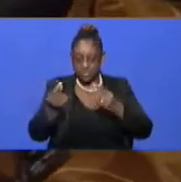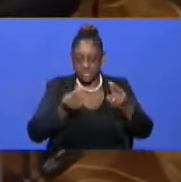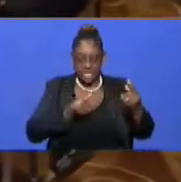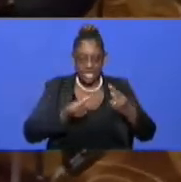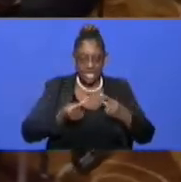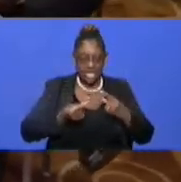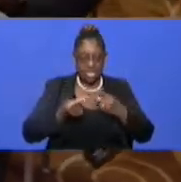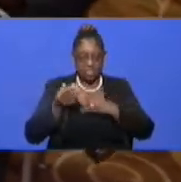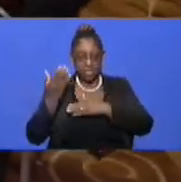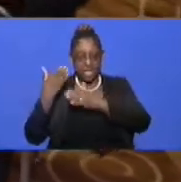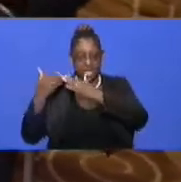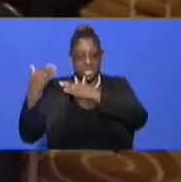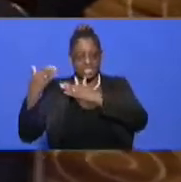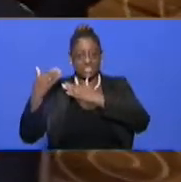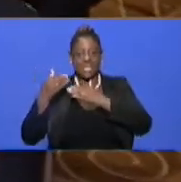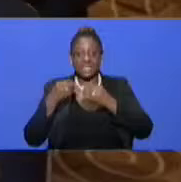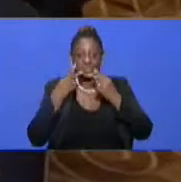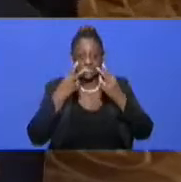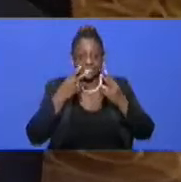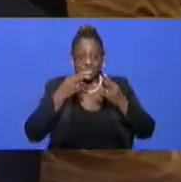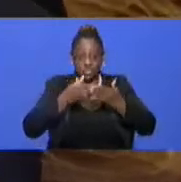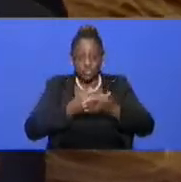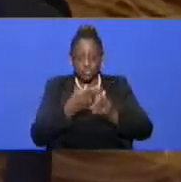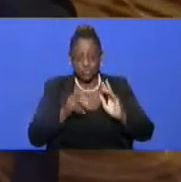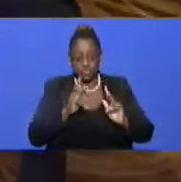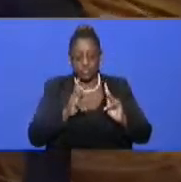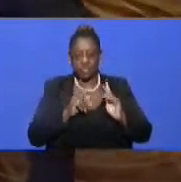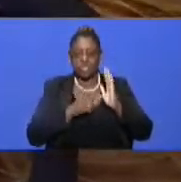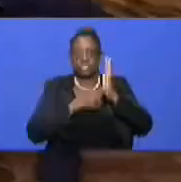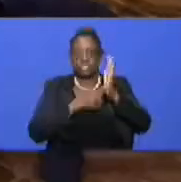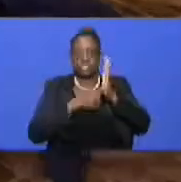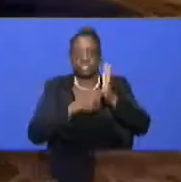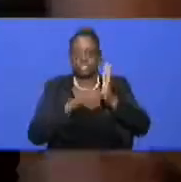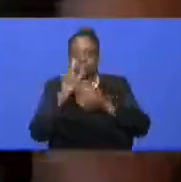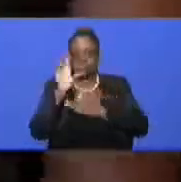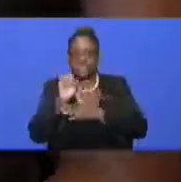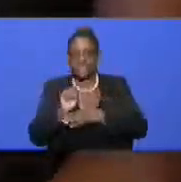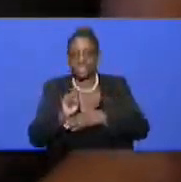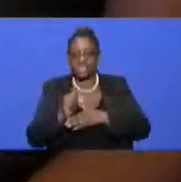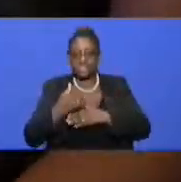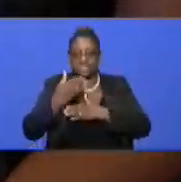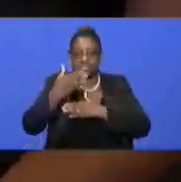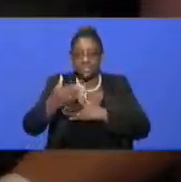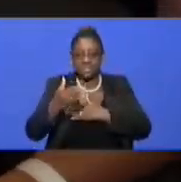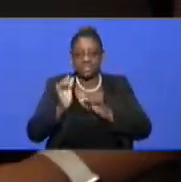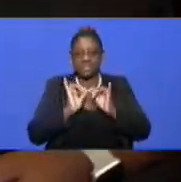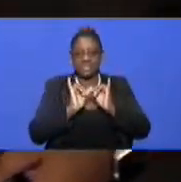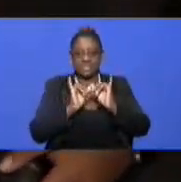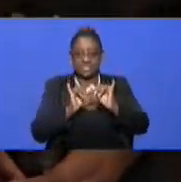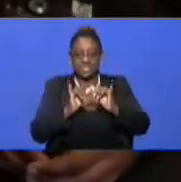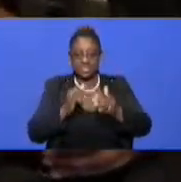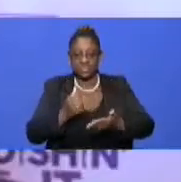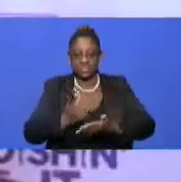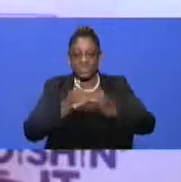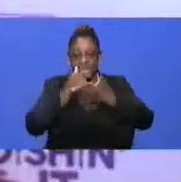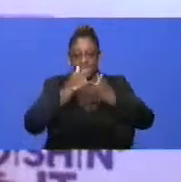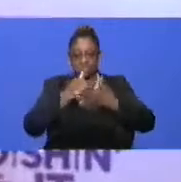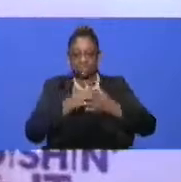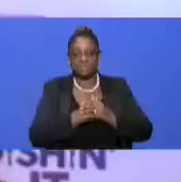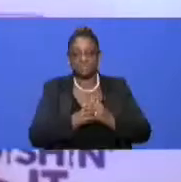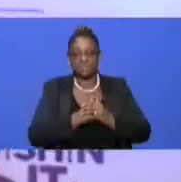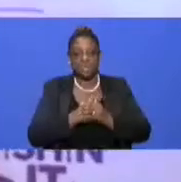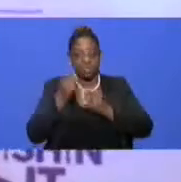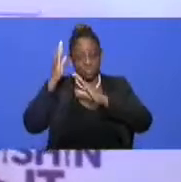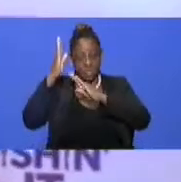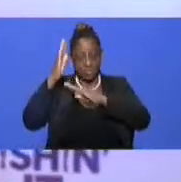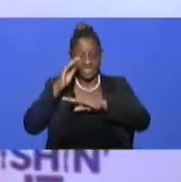employees, and a number of new faces, all set to propel the ZNS family forward toward its continued enhancement. For the